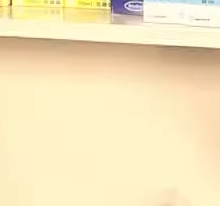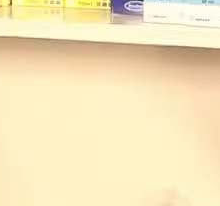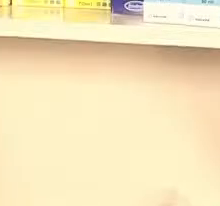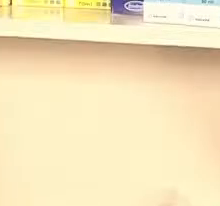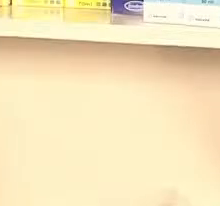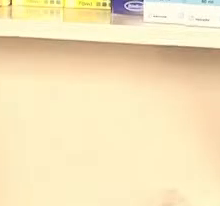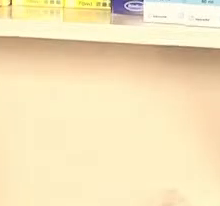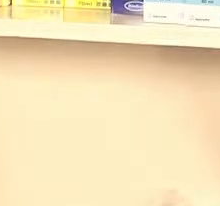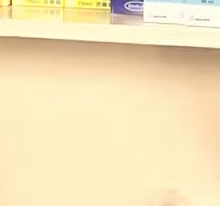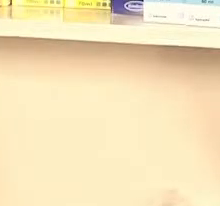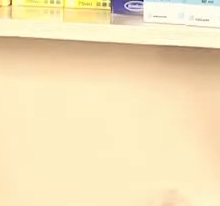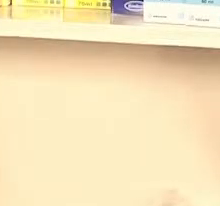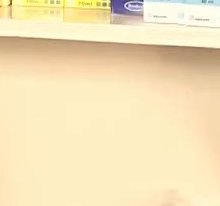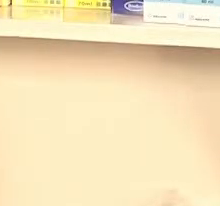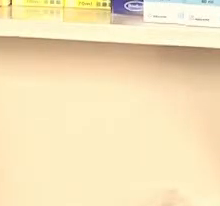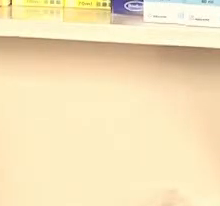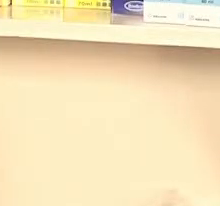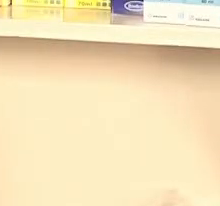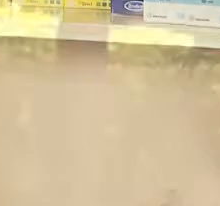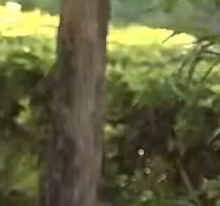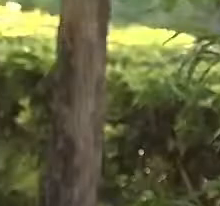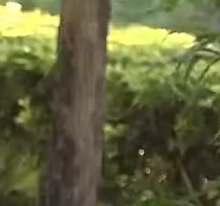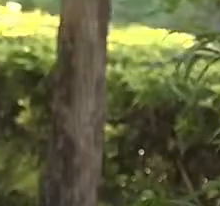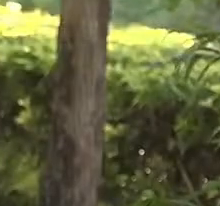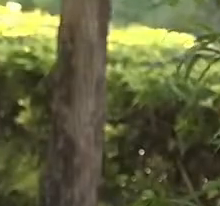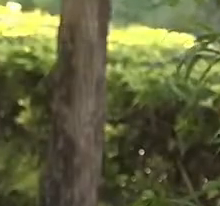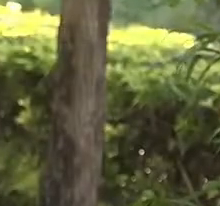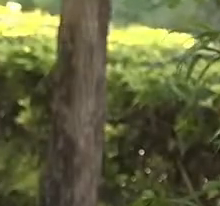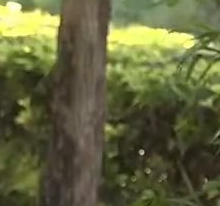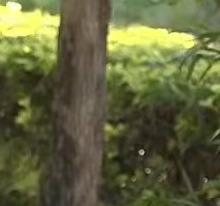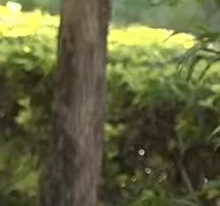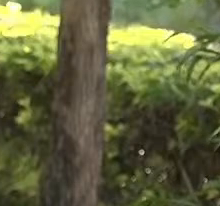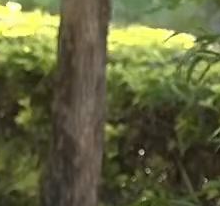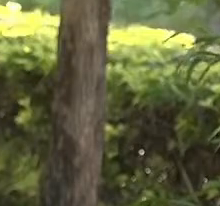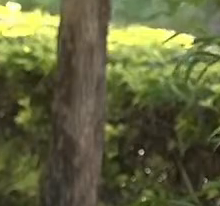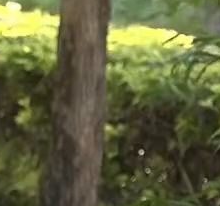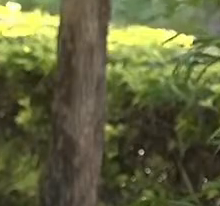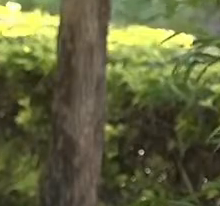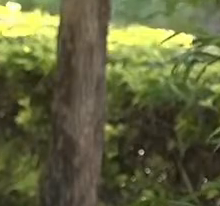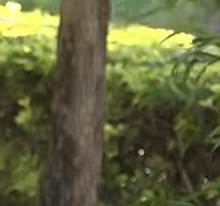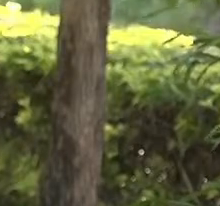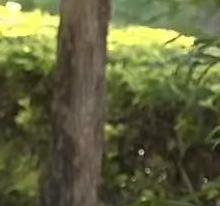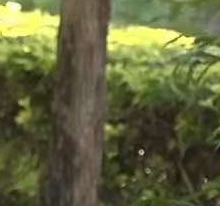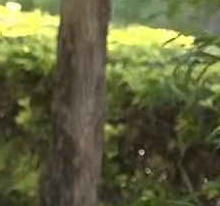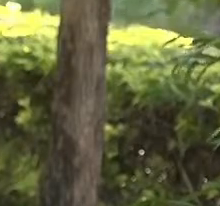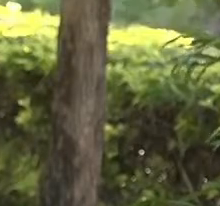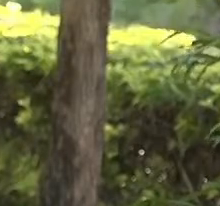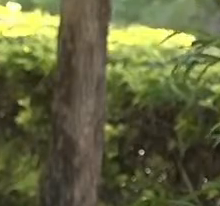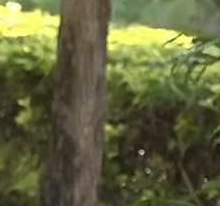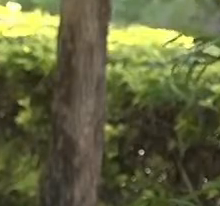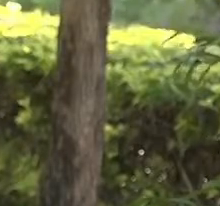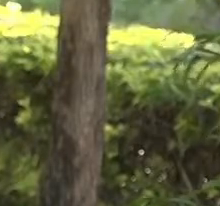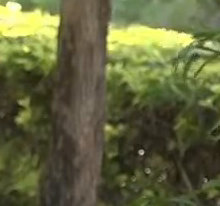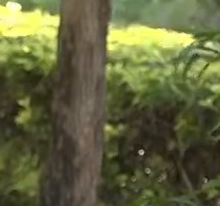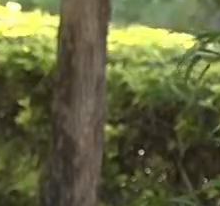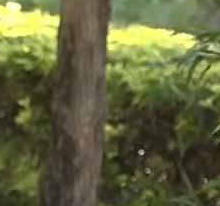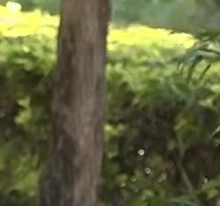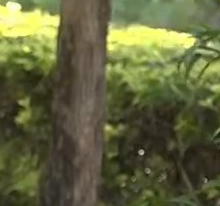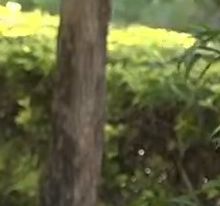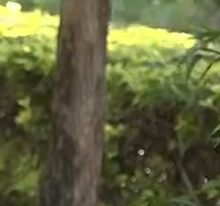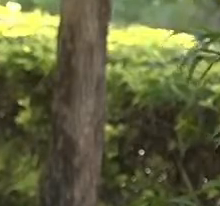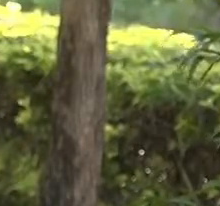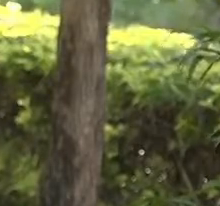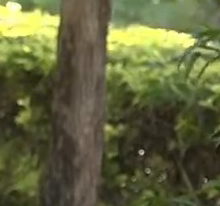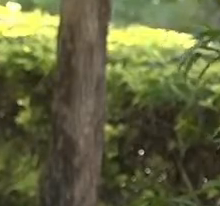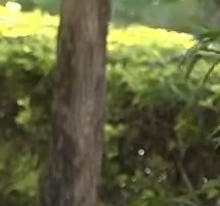mental, reproductive health, and so much more. Join me, Joy Bofenda, every Thursday at 7:30 p.m. on KUTV